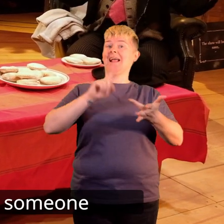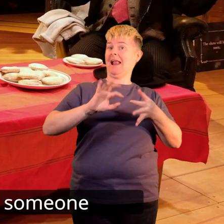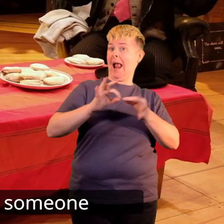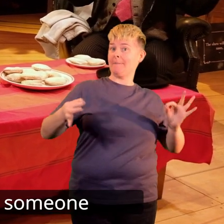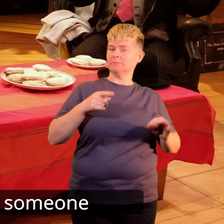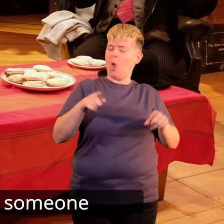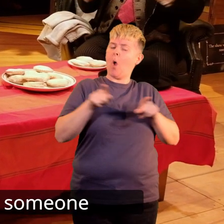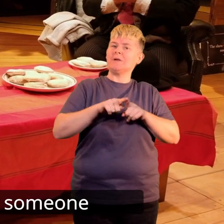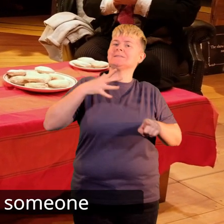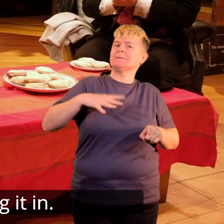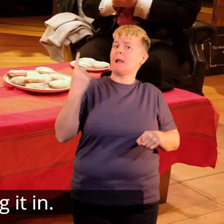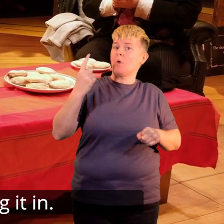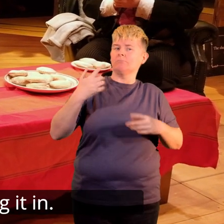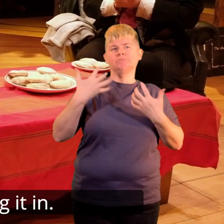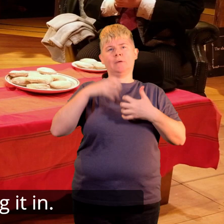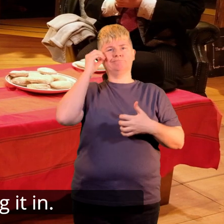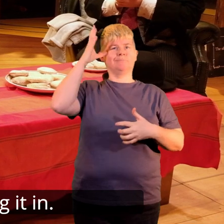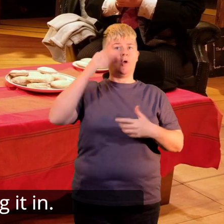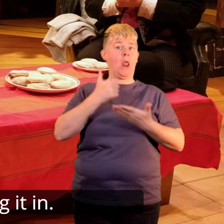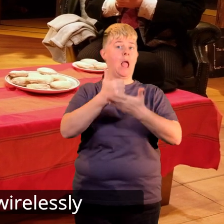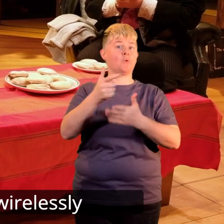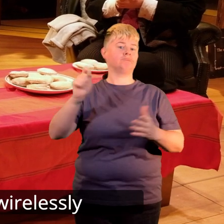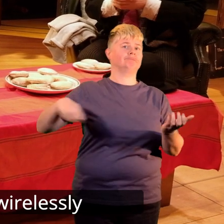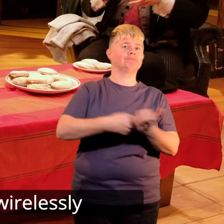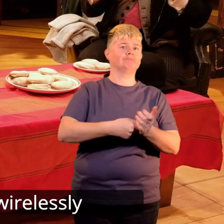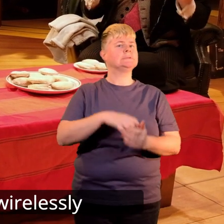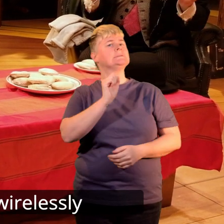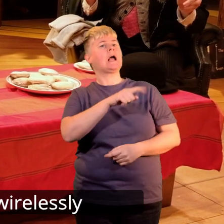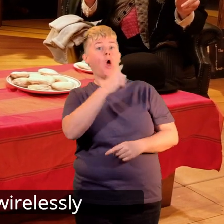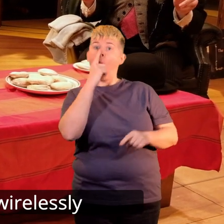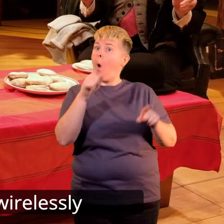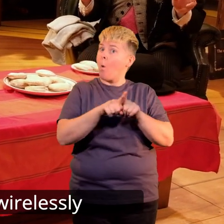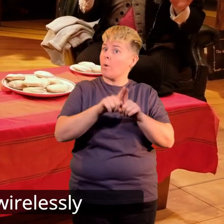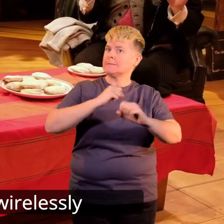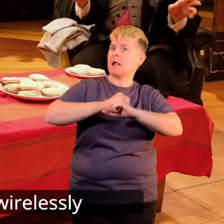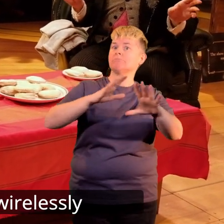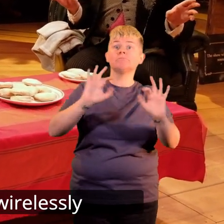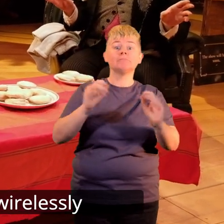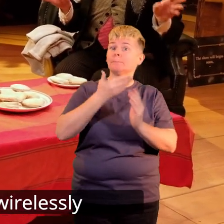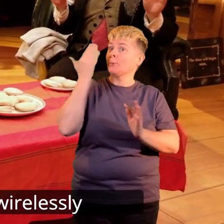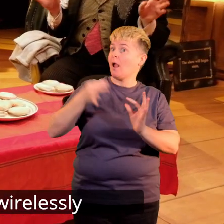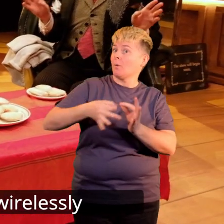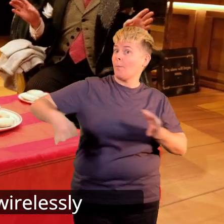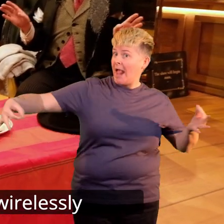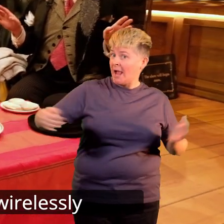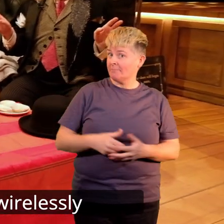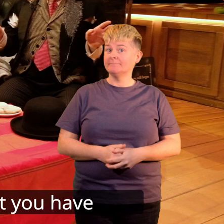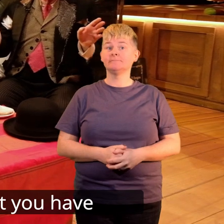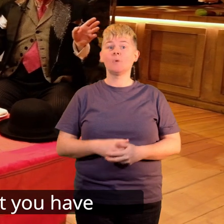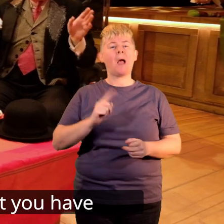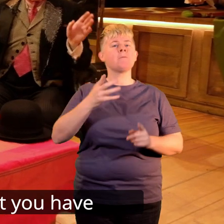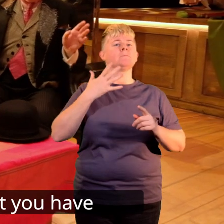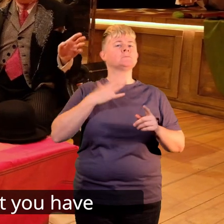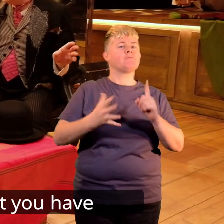HDMI cable. Oh. You might need someone technical to help you plug it in. Yes, you can also stream it wirelessly.